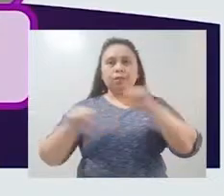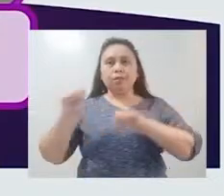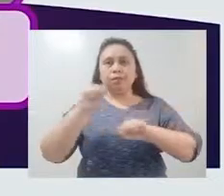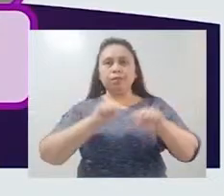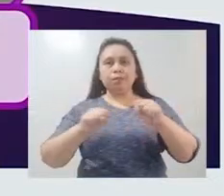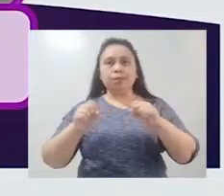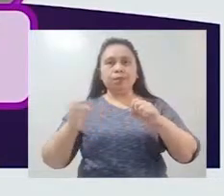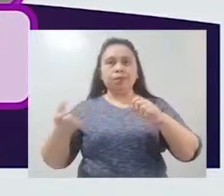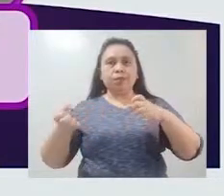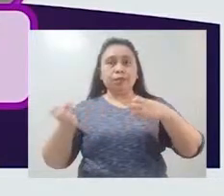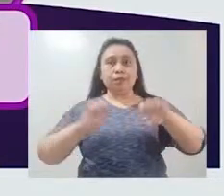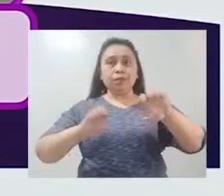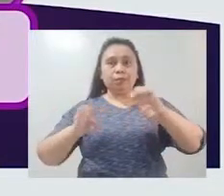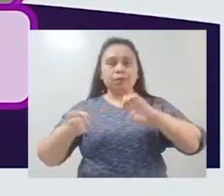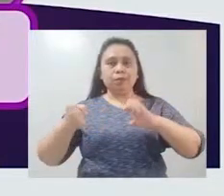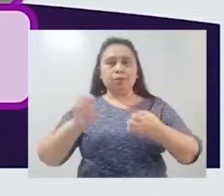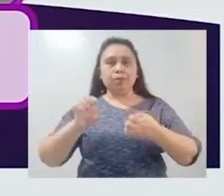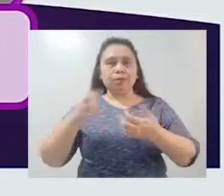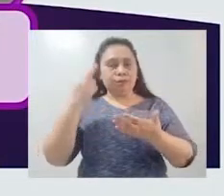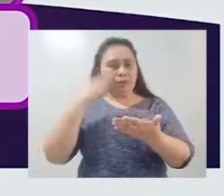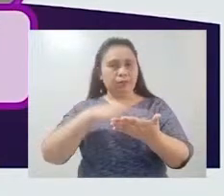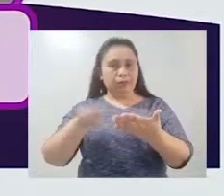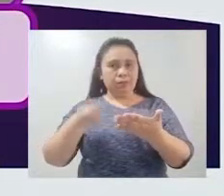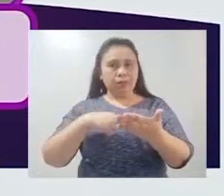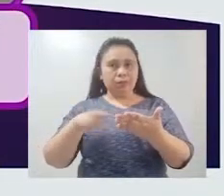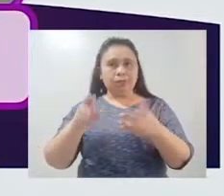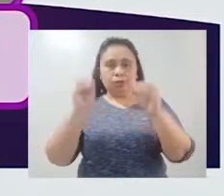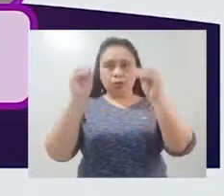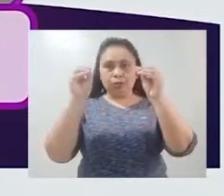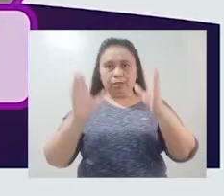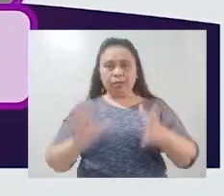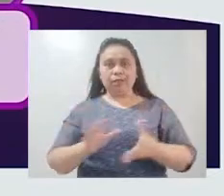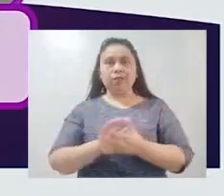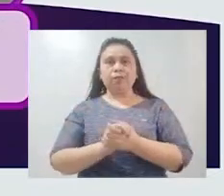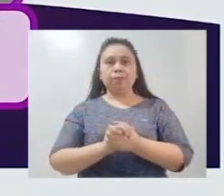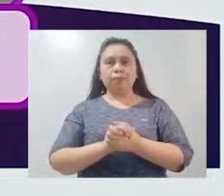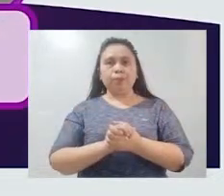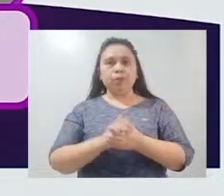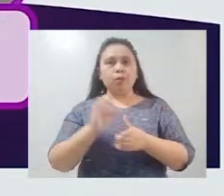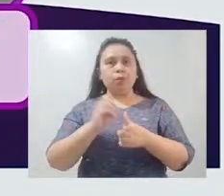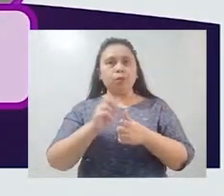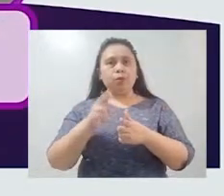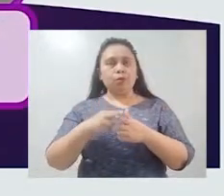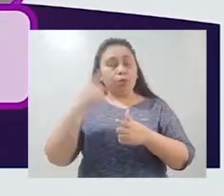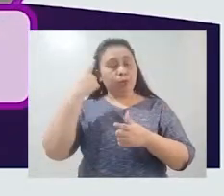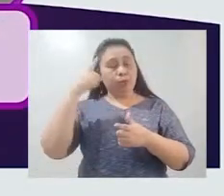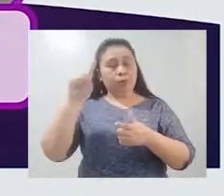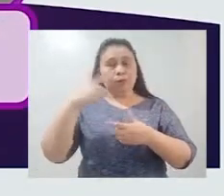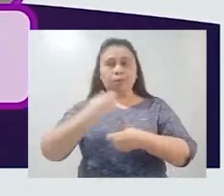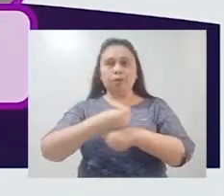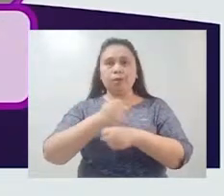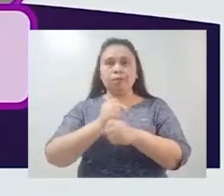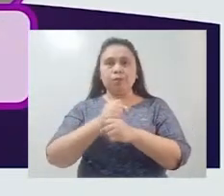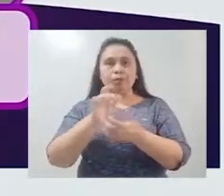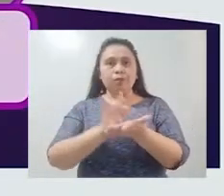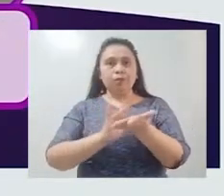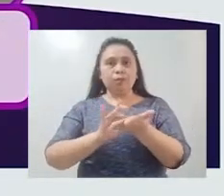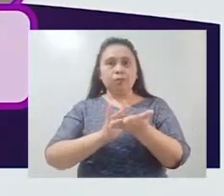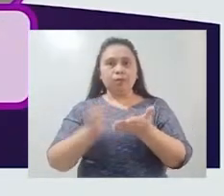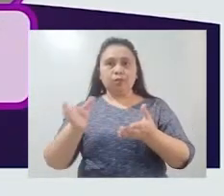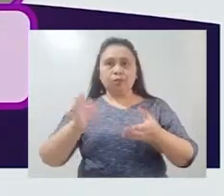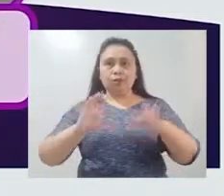scientific experiments, research, or teaching, or for the manufacture of drugs